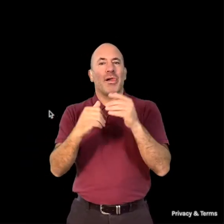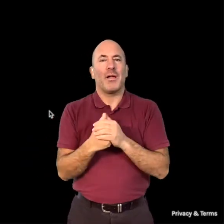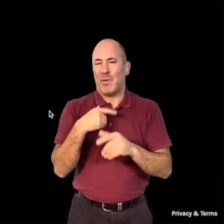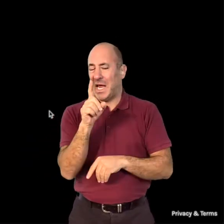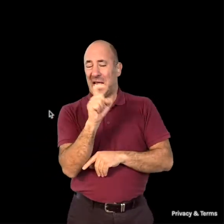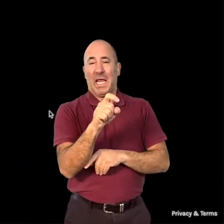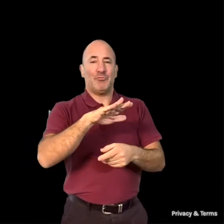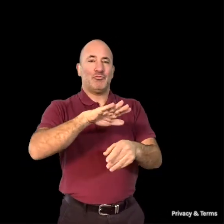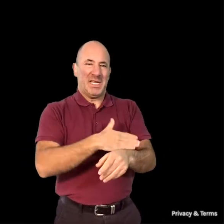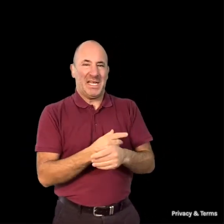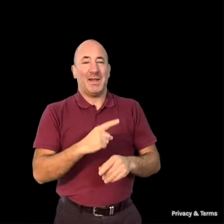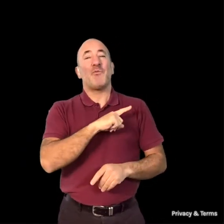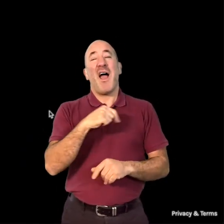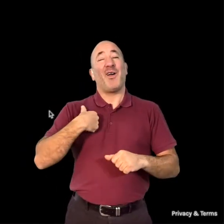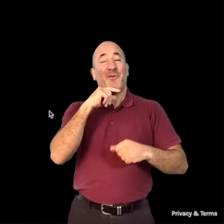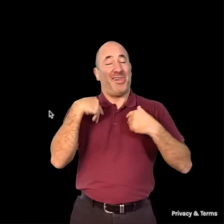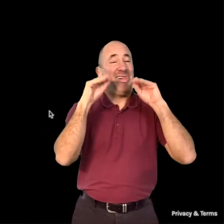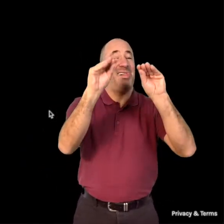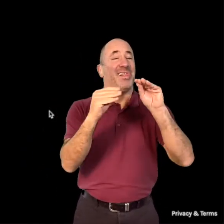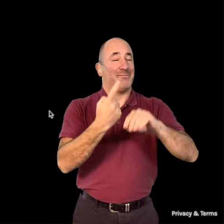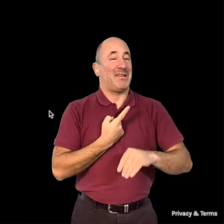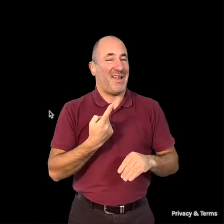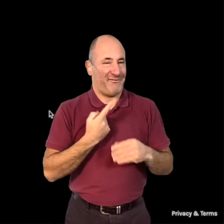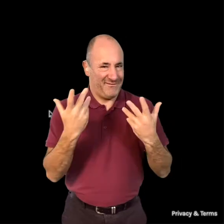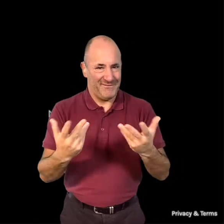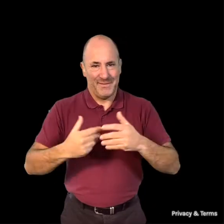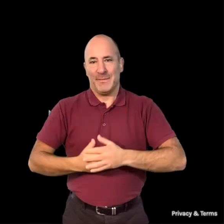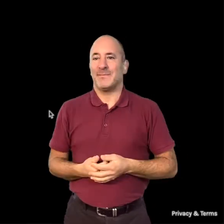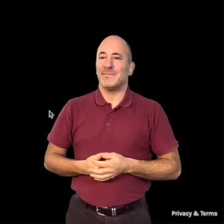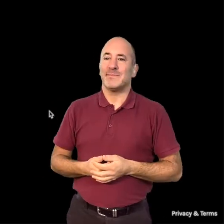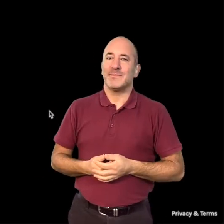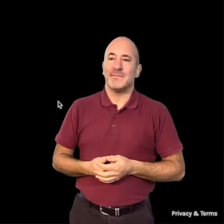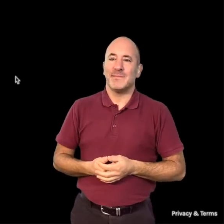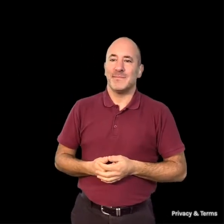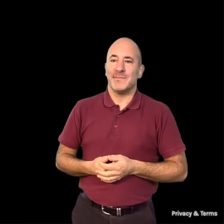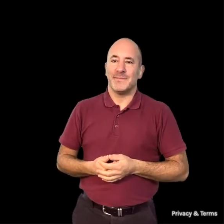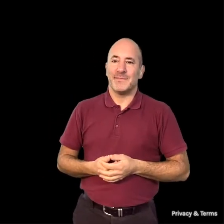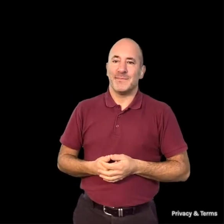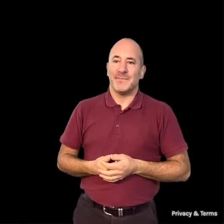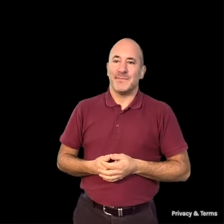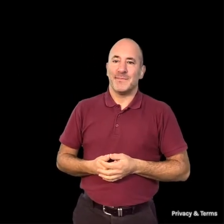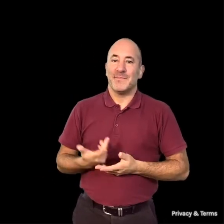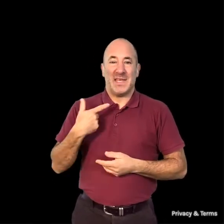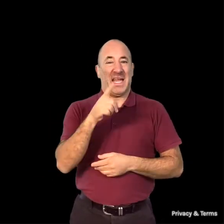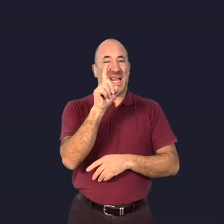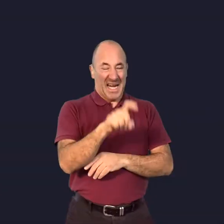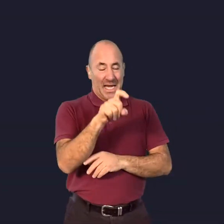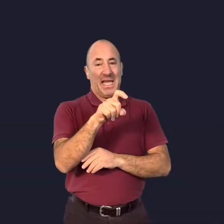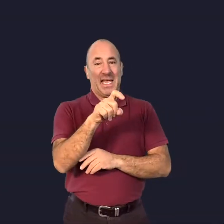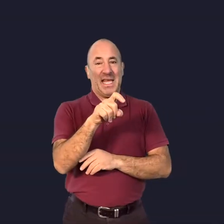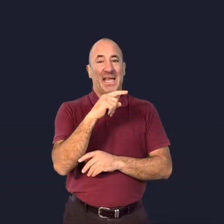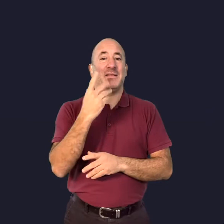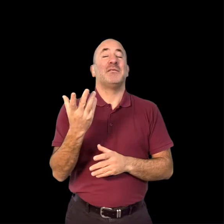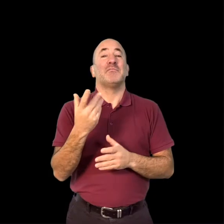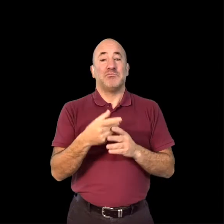green button because I'm going to talk you through how to use this. And so if we click that, it'll